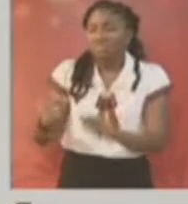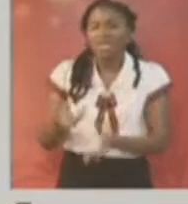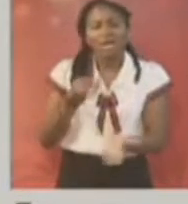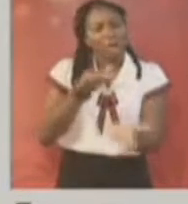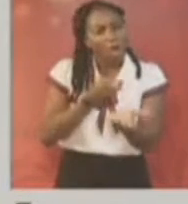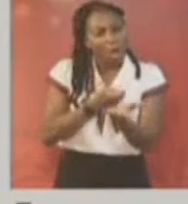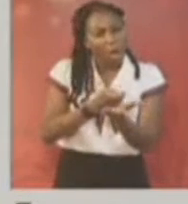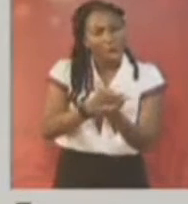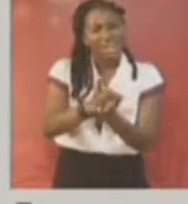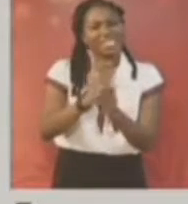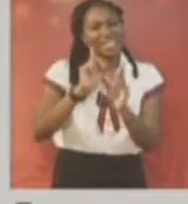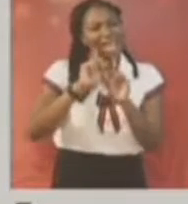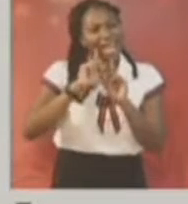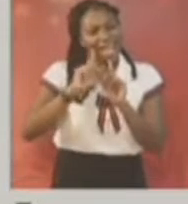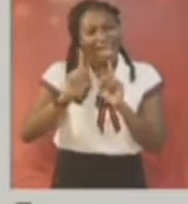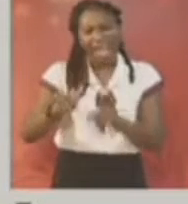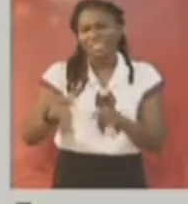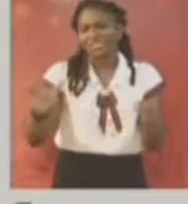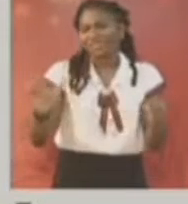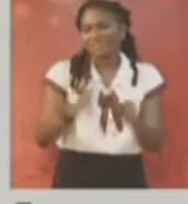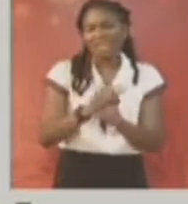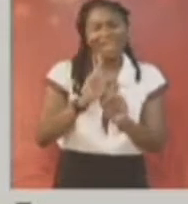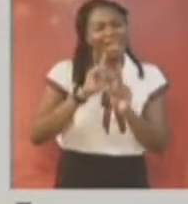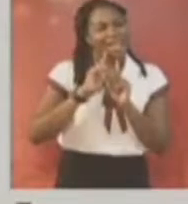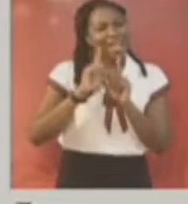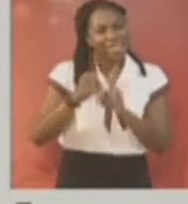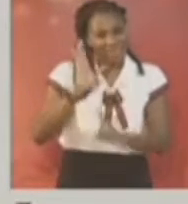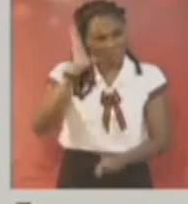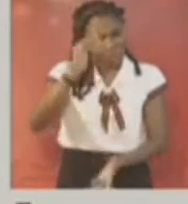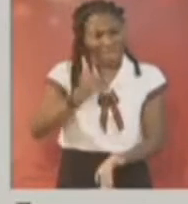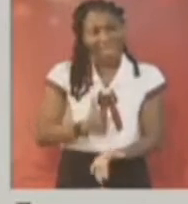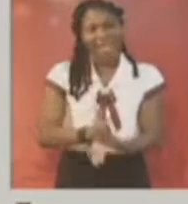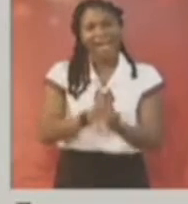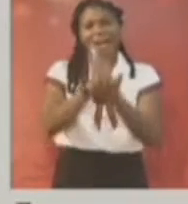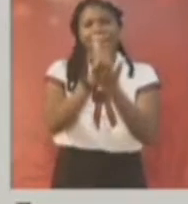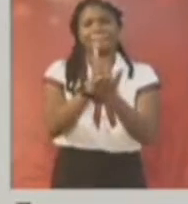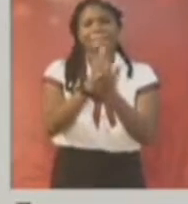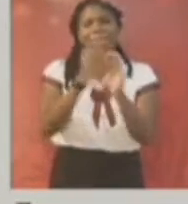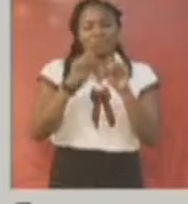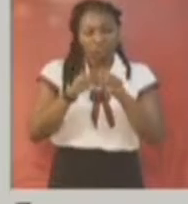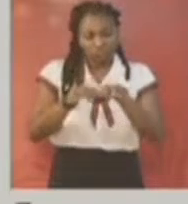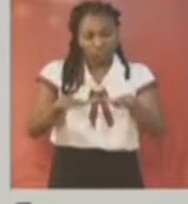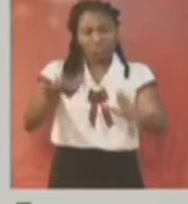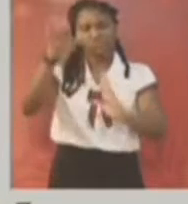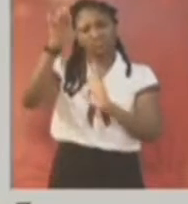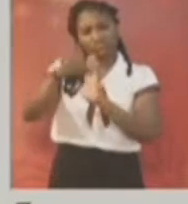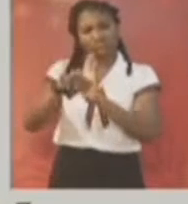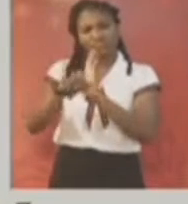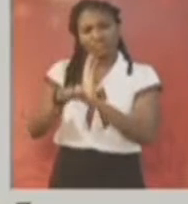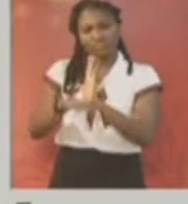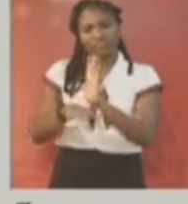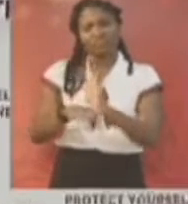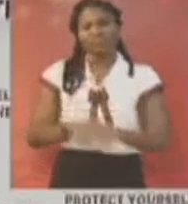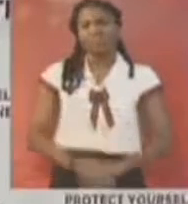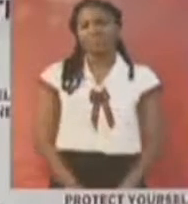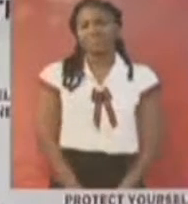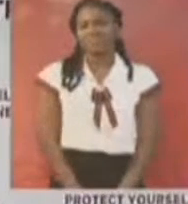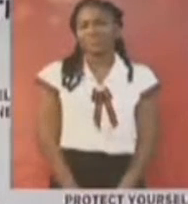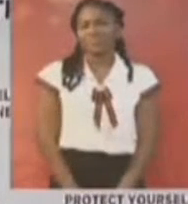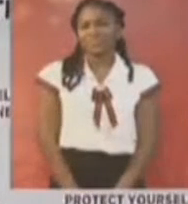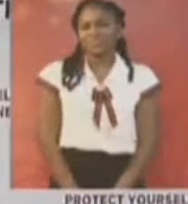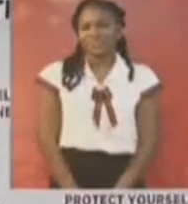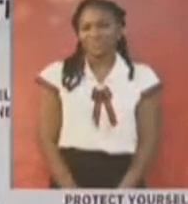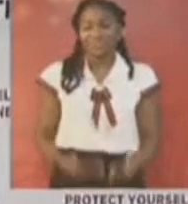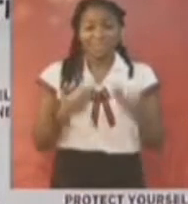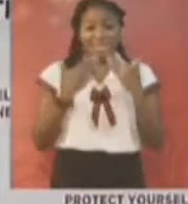answers, complete answers to those questions is going to help to bring that transmission under control. Thank you